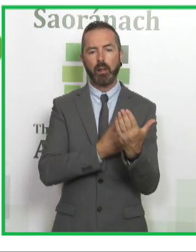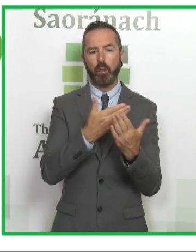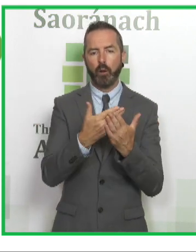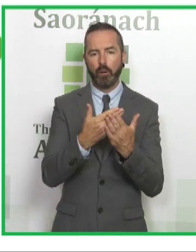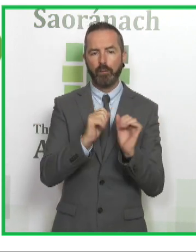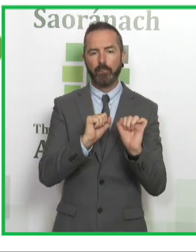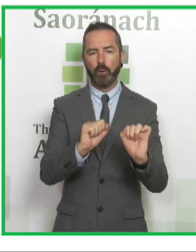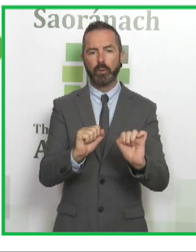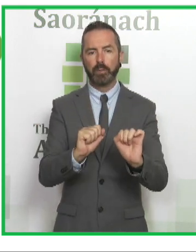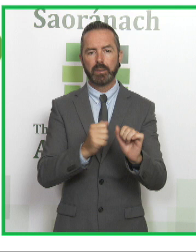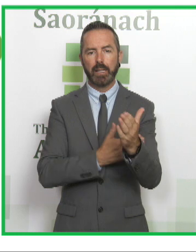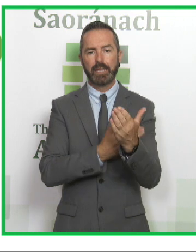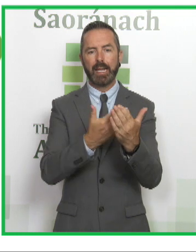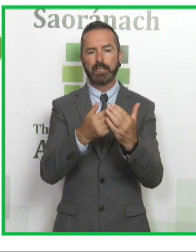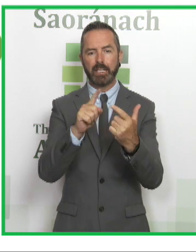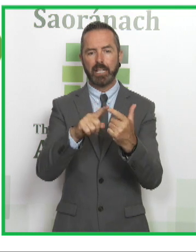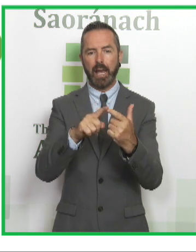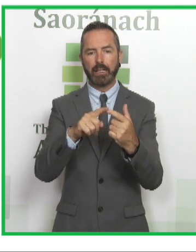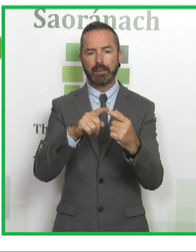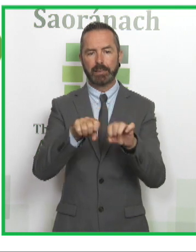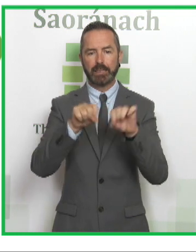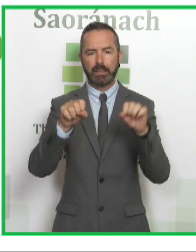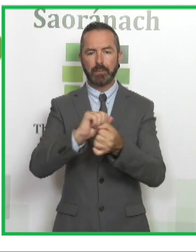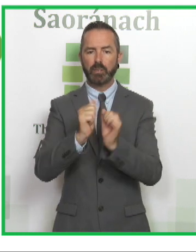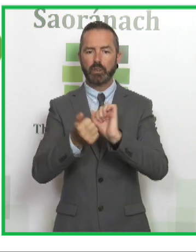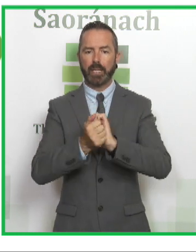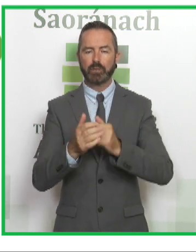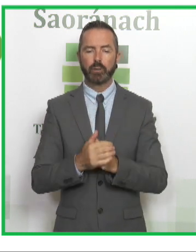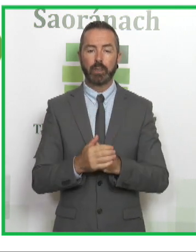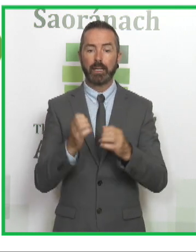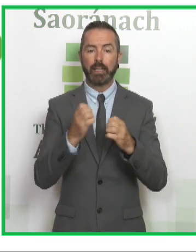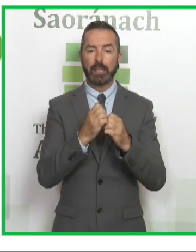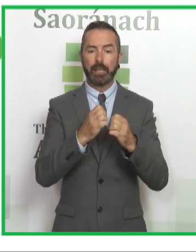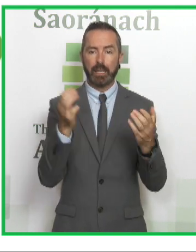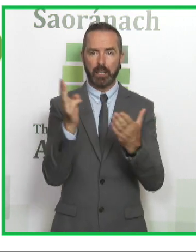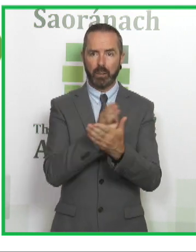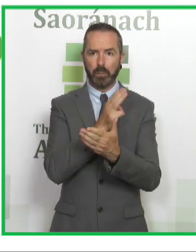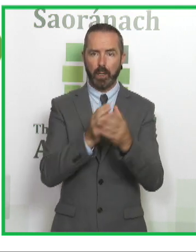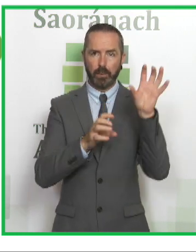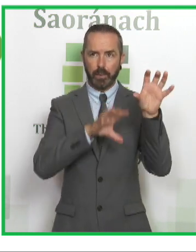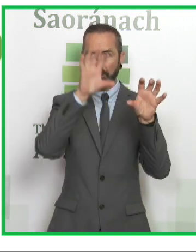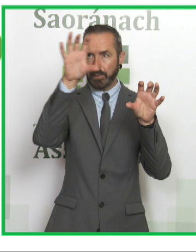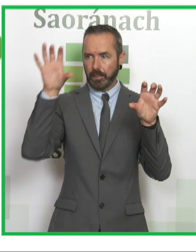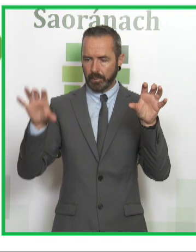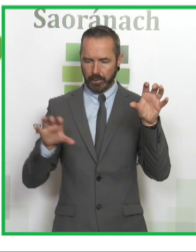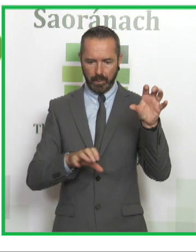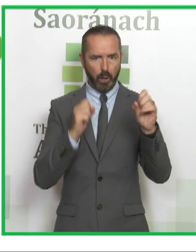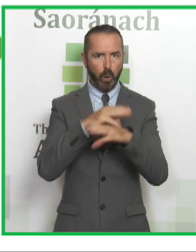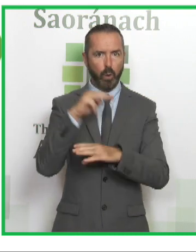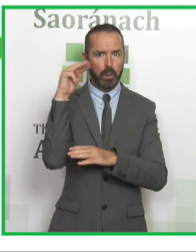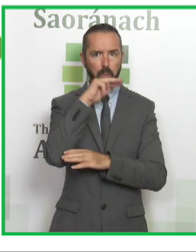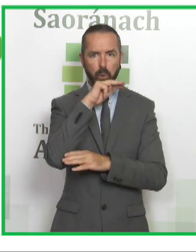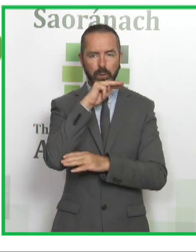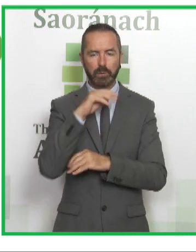enforcement, legislation and systemic change. And each of these pillars are as important as each other.